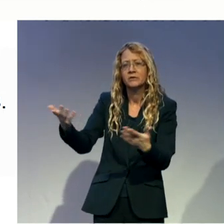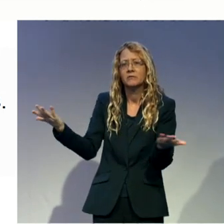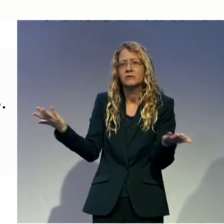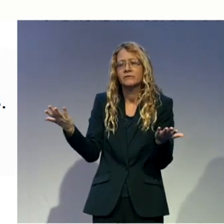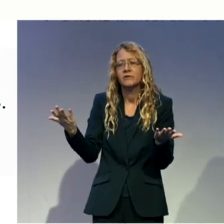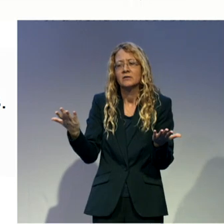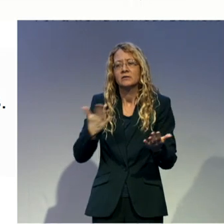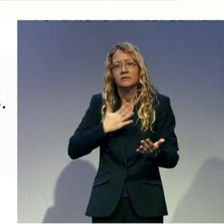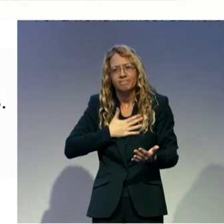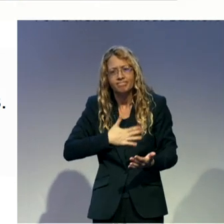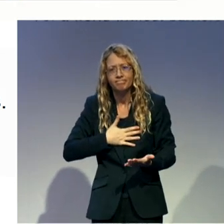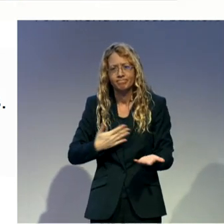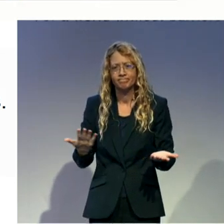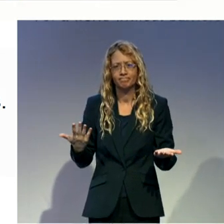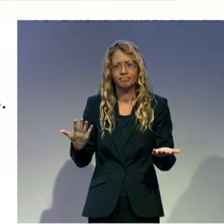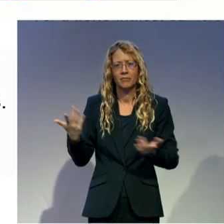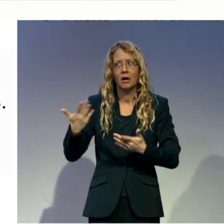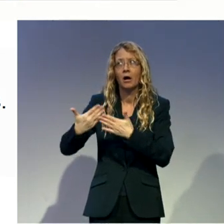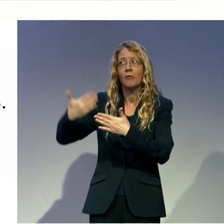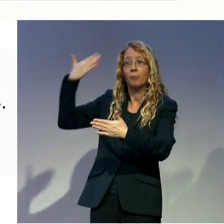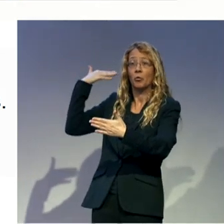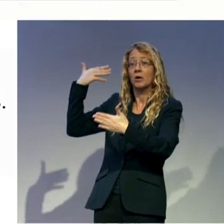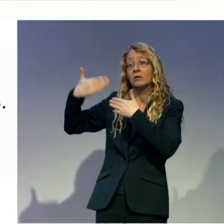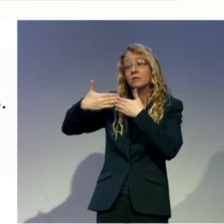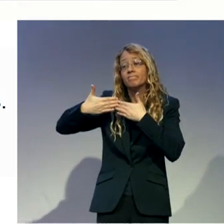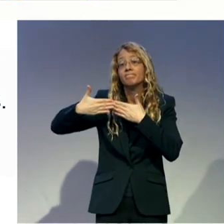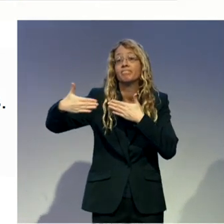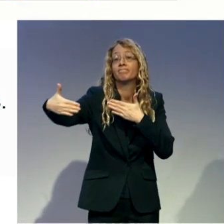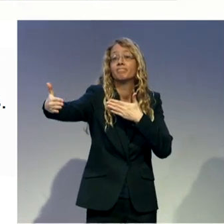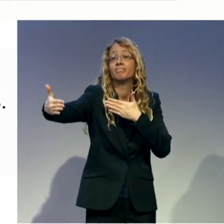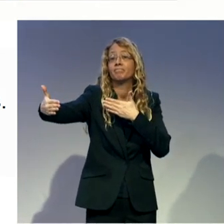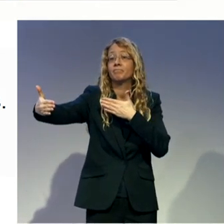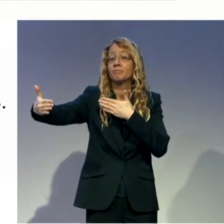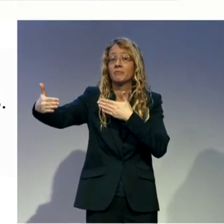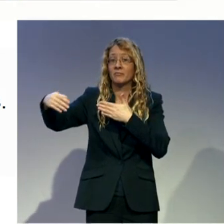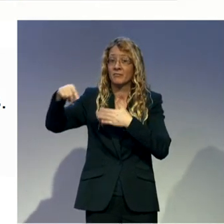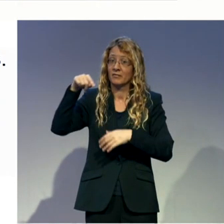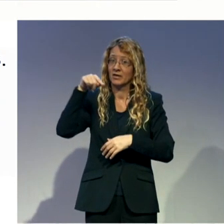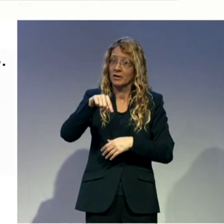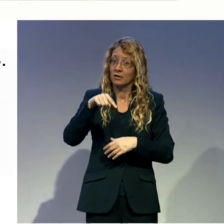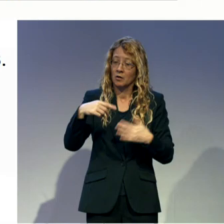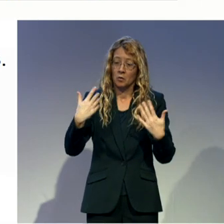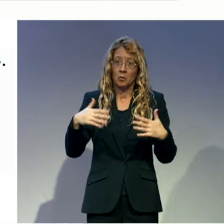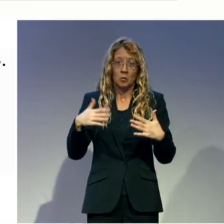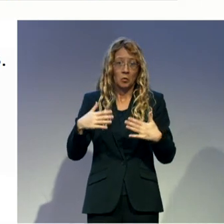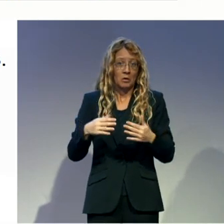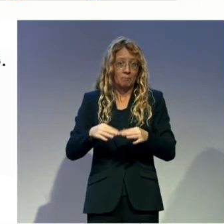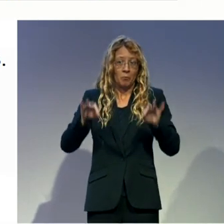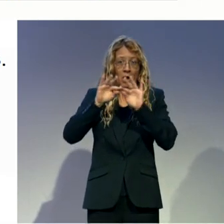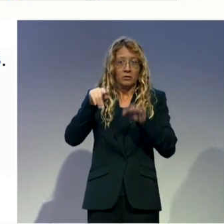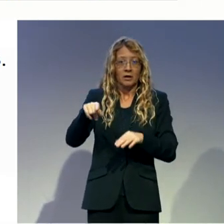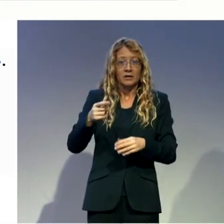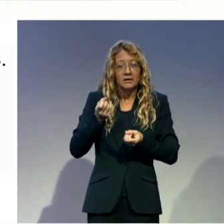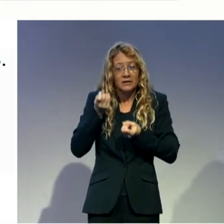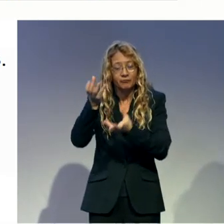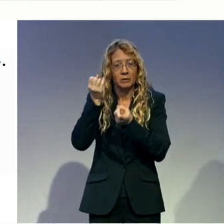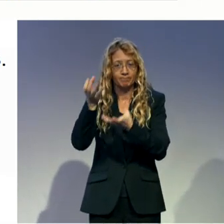So what do we make out of this information? Everyone creates information